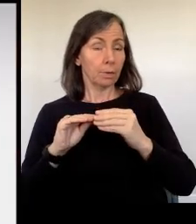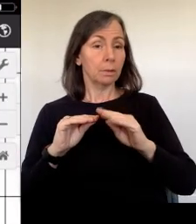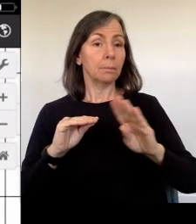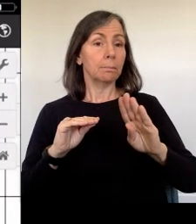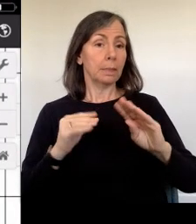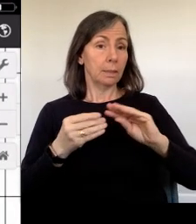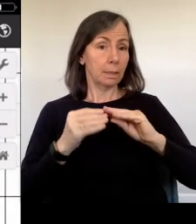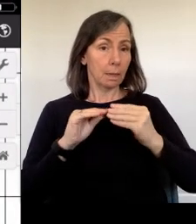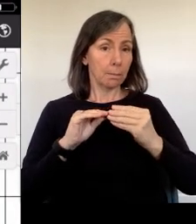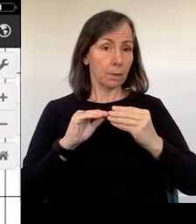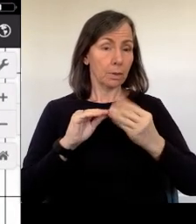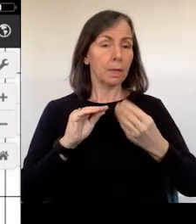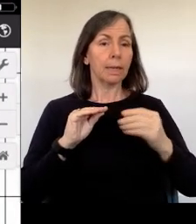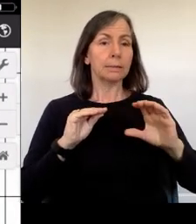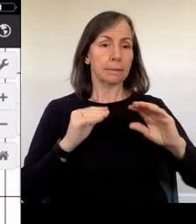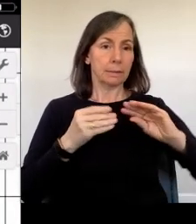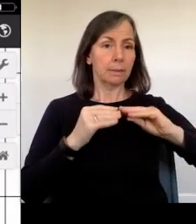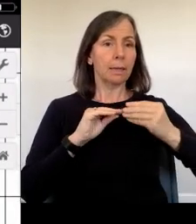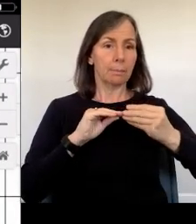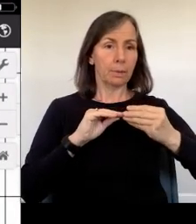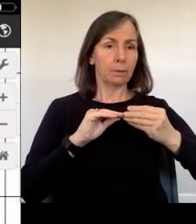So let's see.